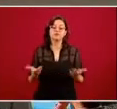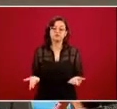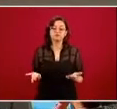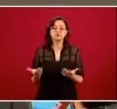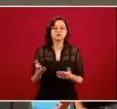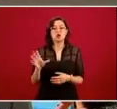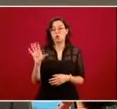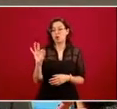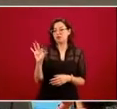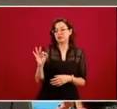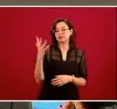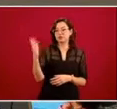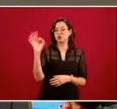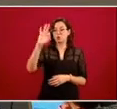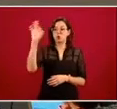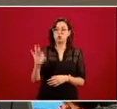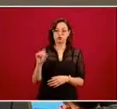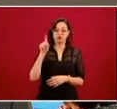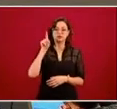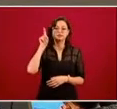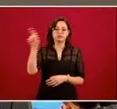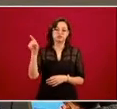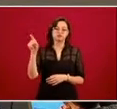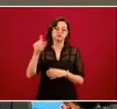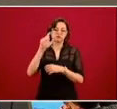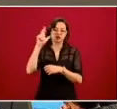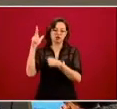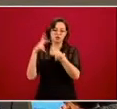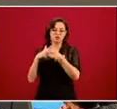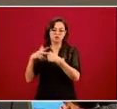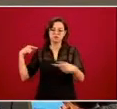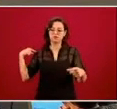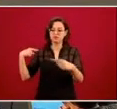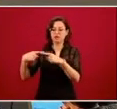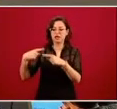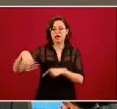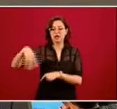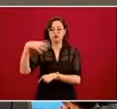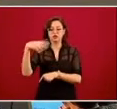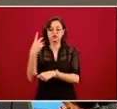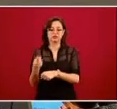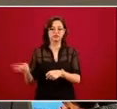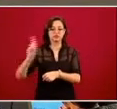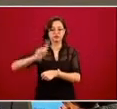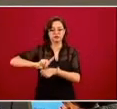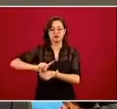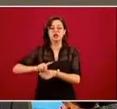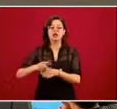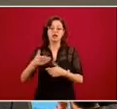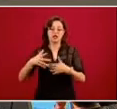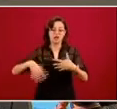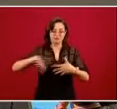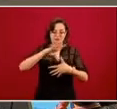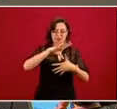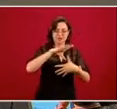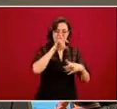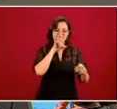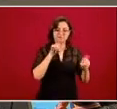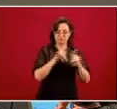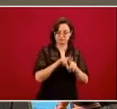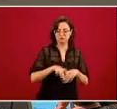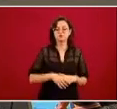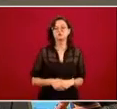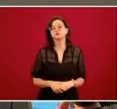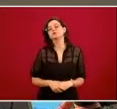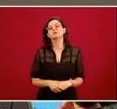it. So the burden of disease for the past 14 days in the Americas